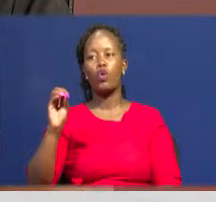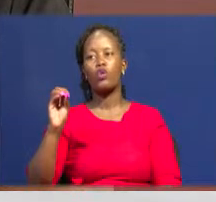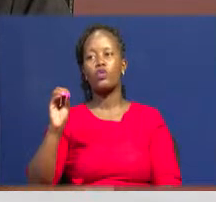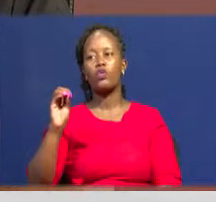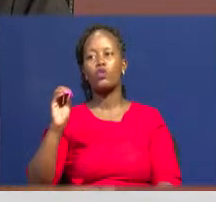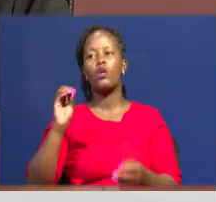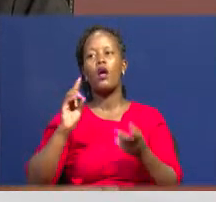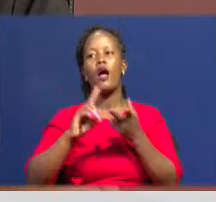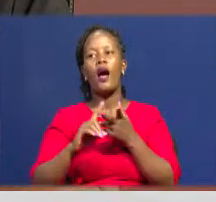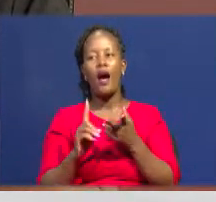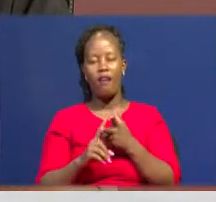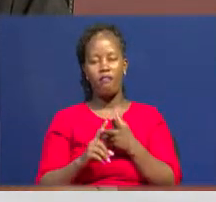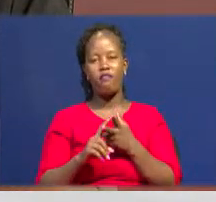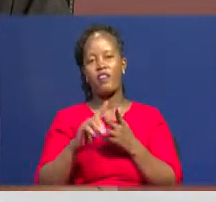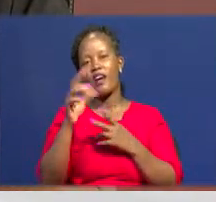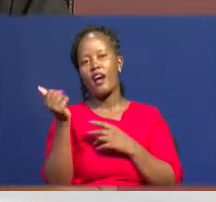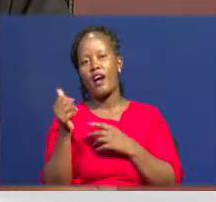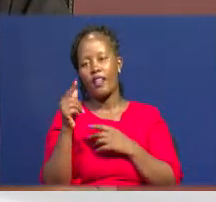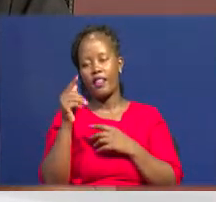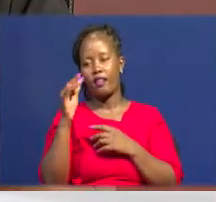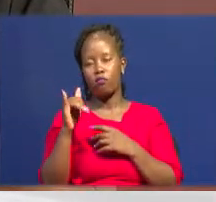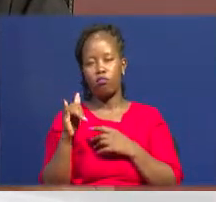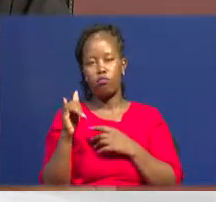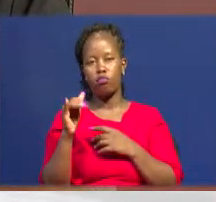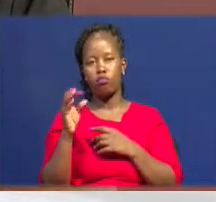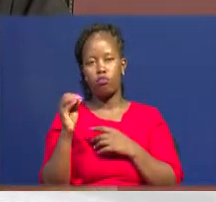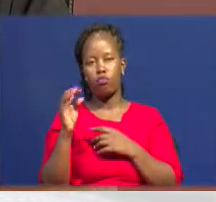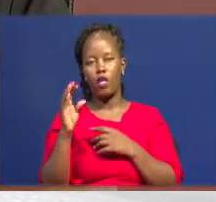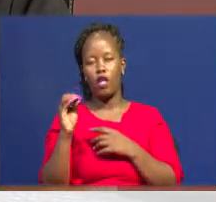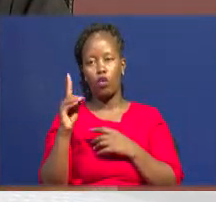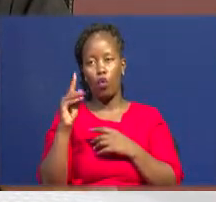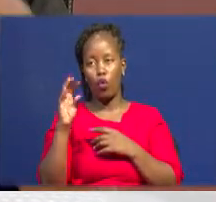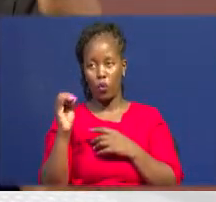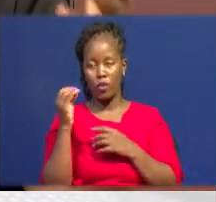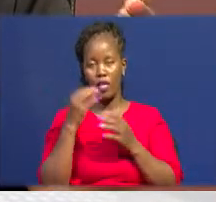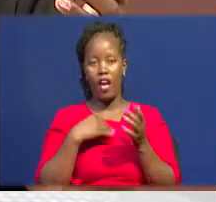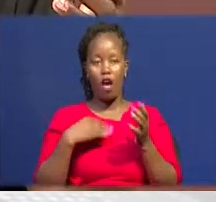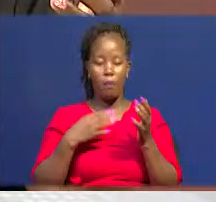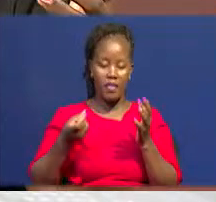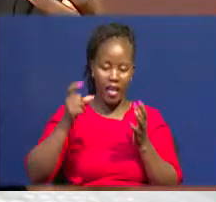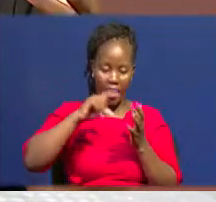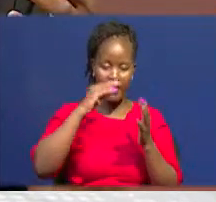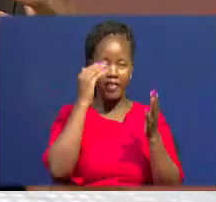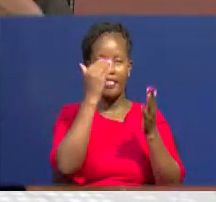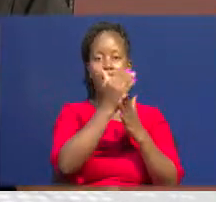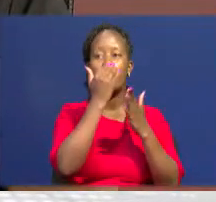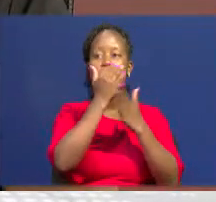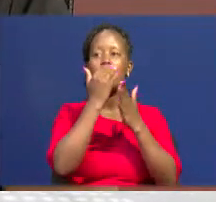So there's judo, there's taekwondo added on the program. When we sent out